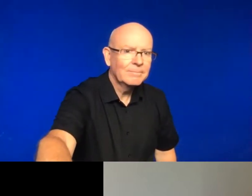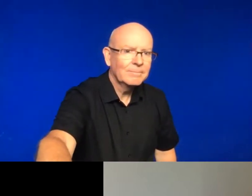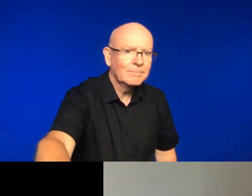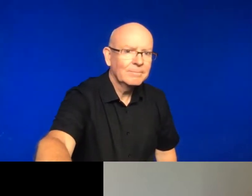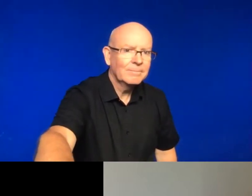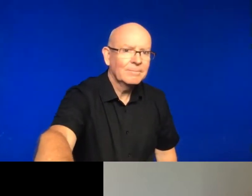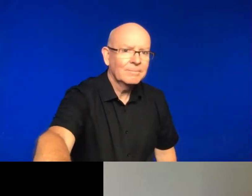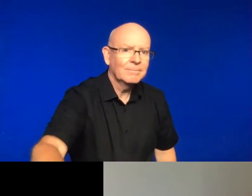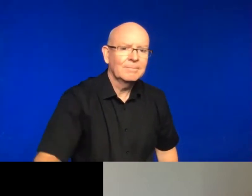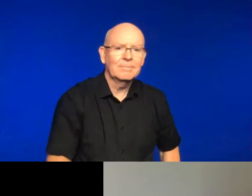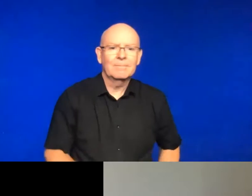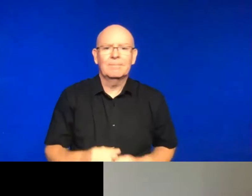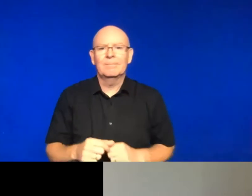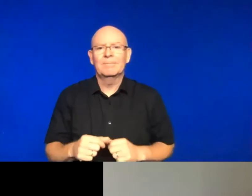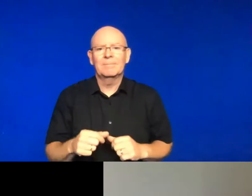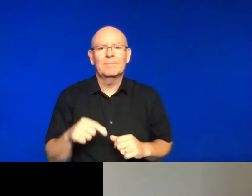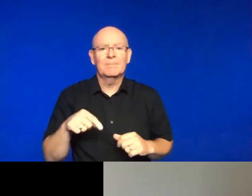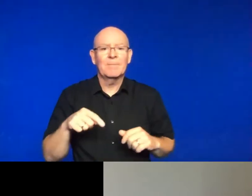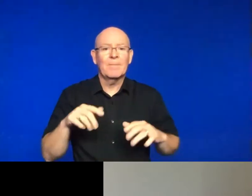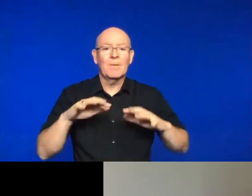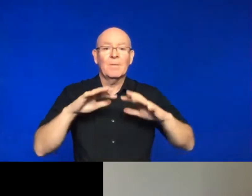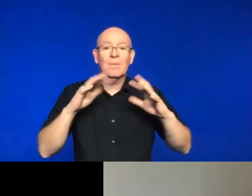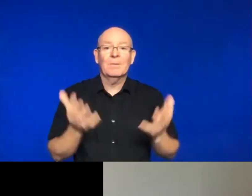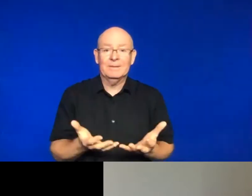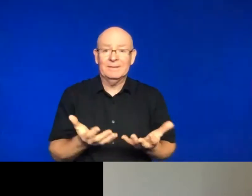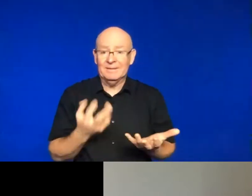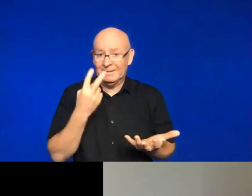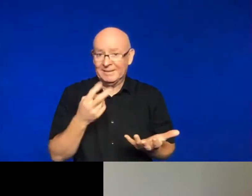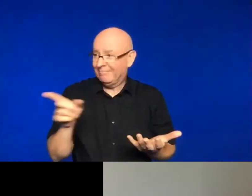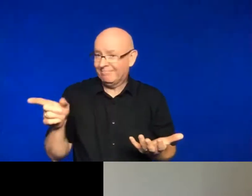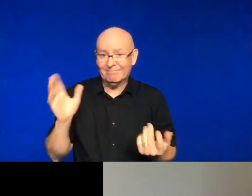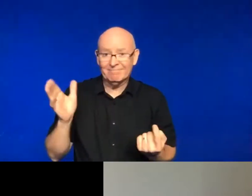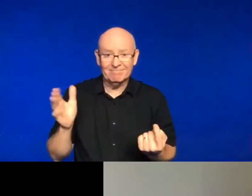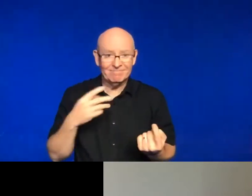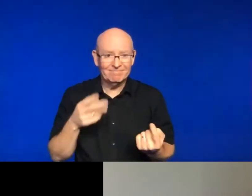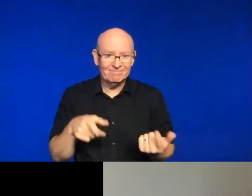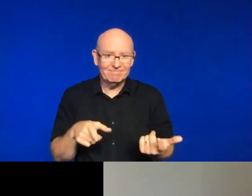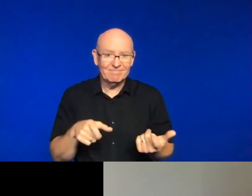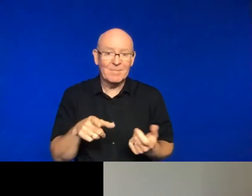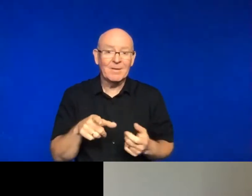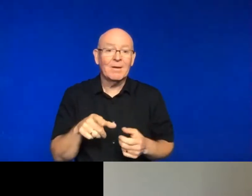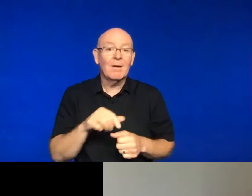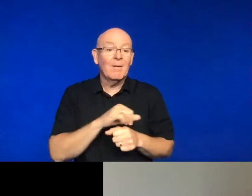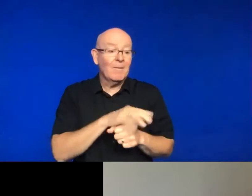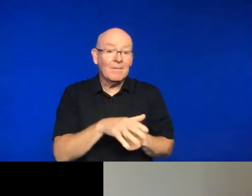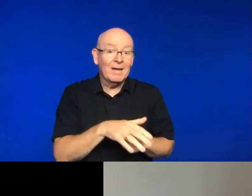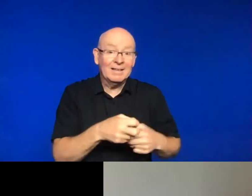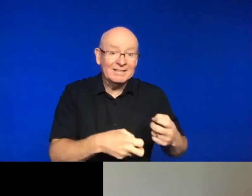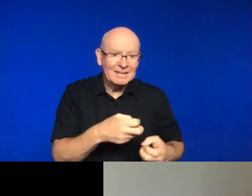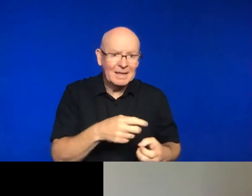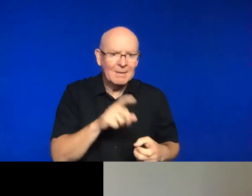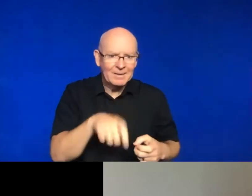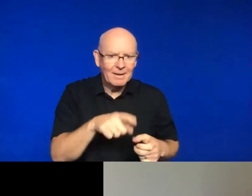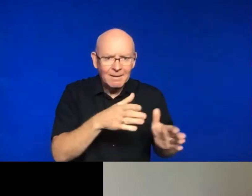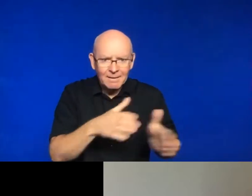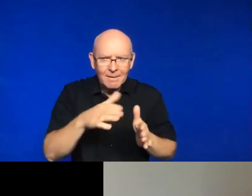question to Alarcos before letting her go, which is related to the essential services that